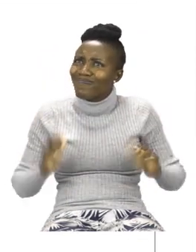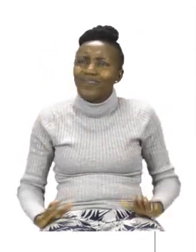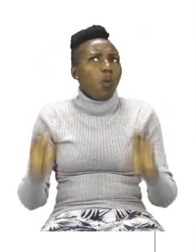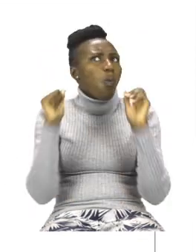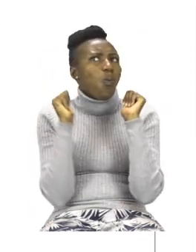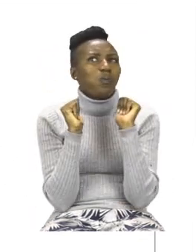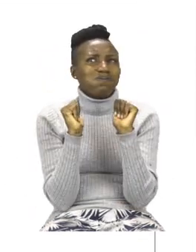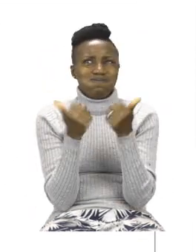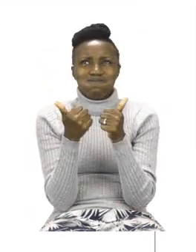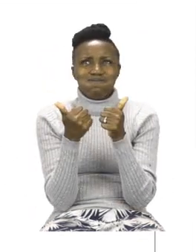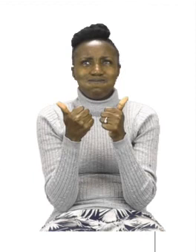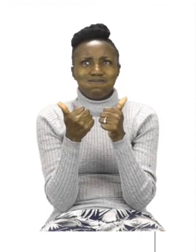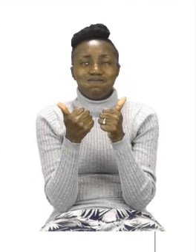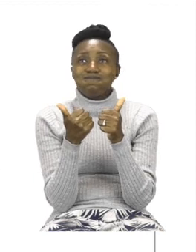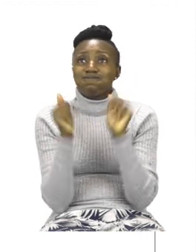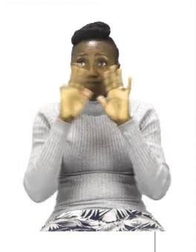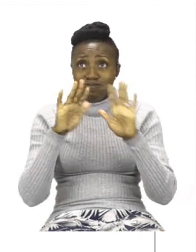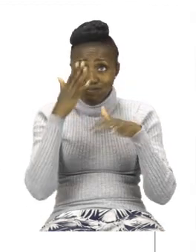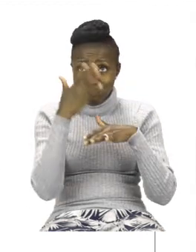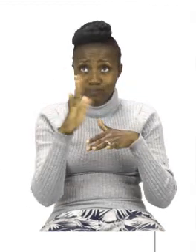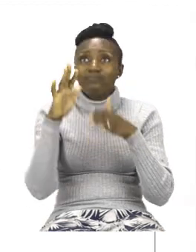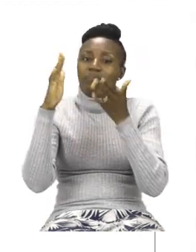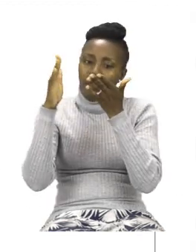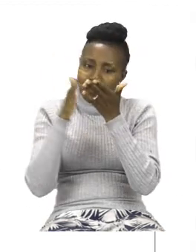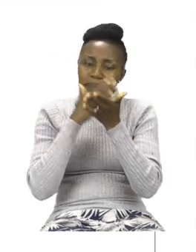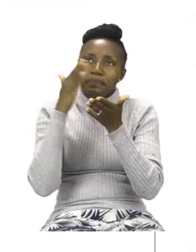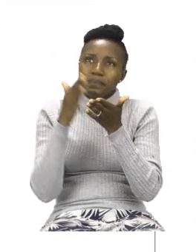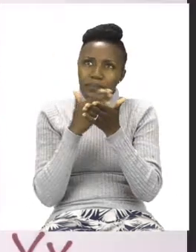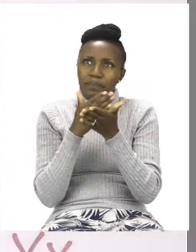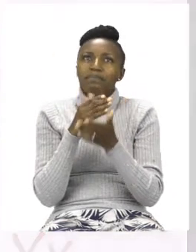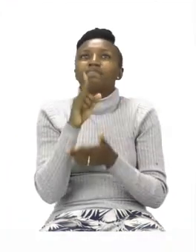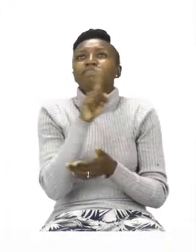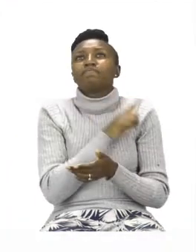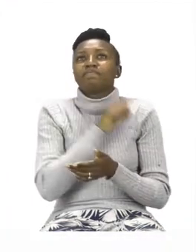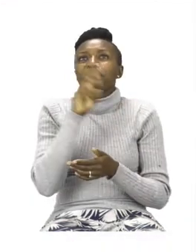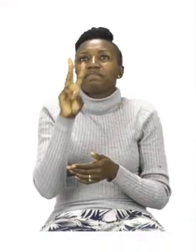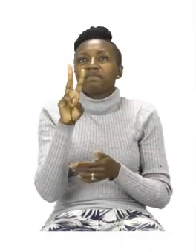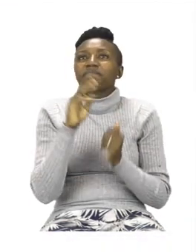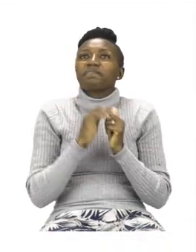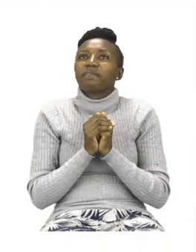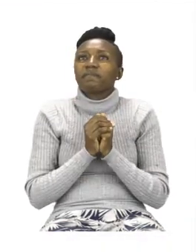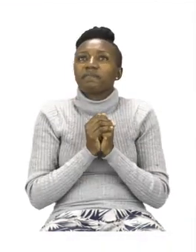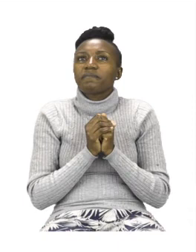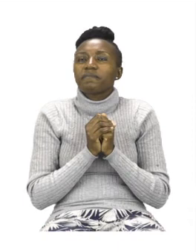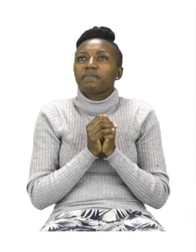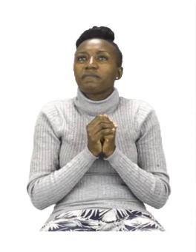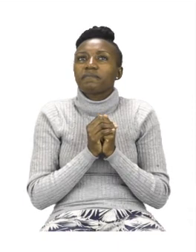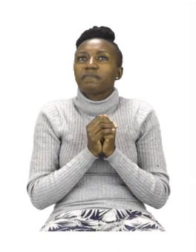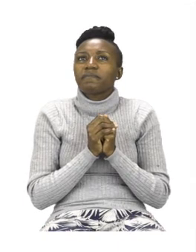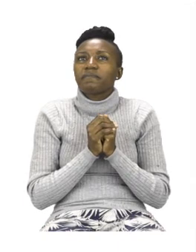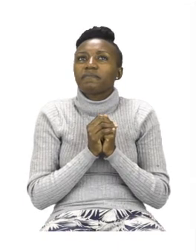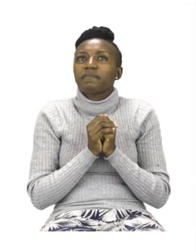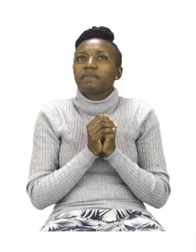you're done coloring your two pictures, you can now move on to the next page, page 13. On page 13, we are